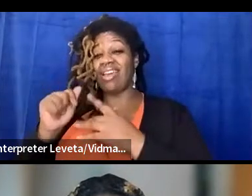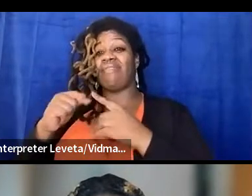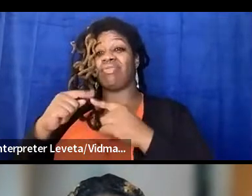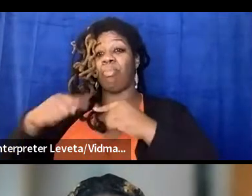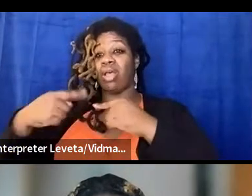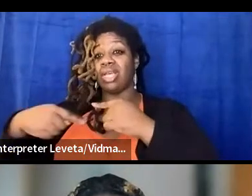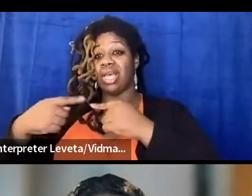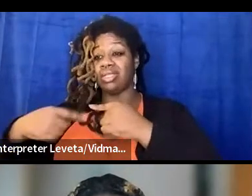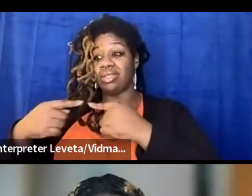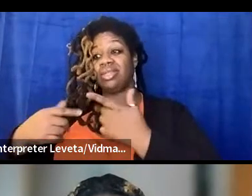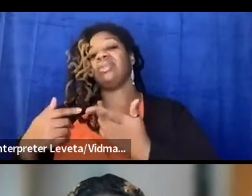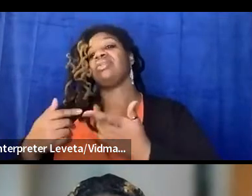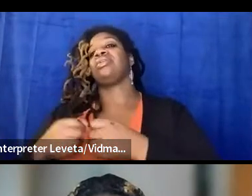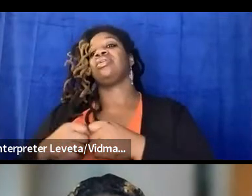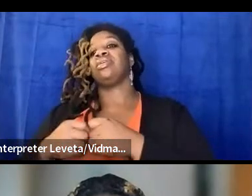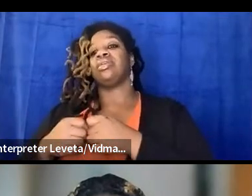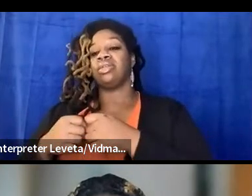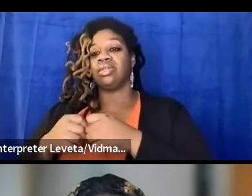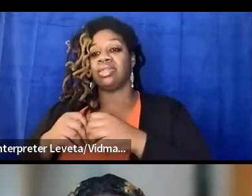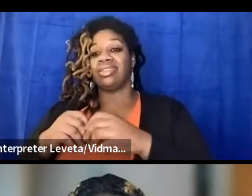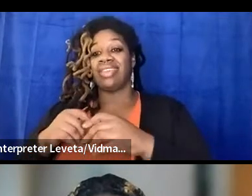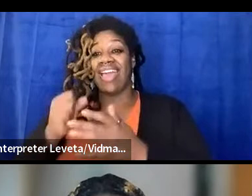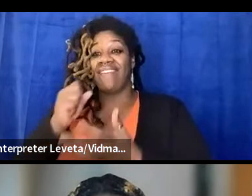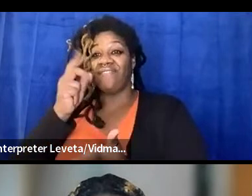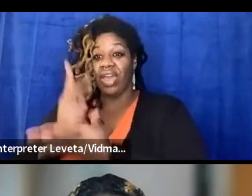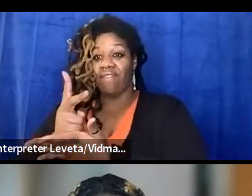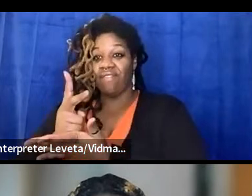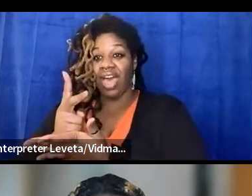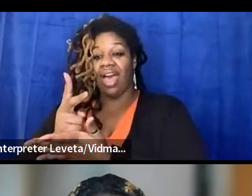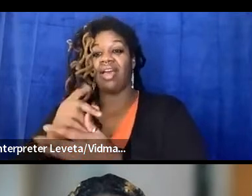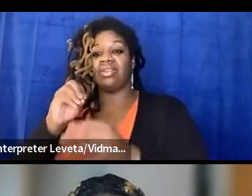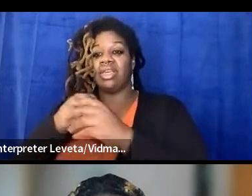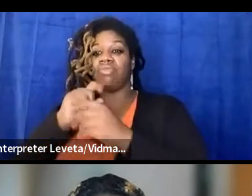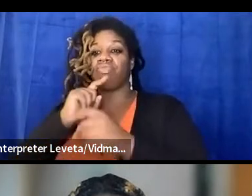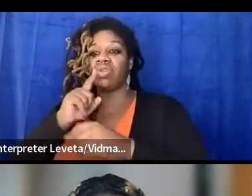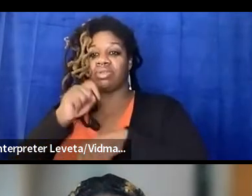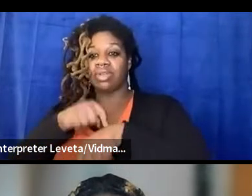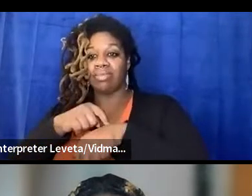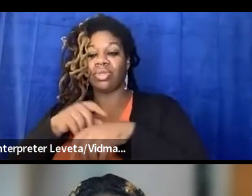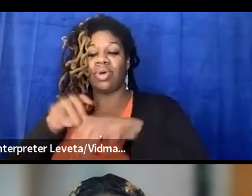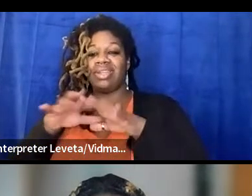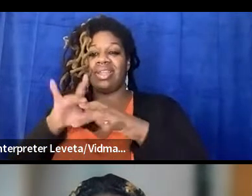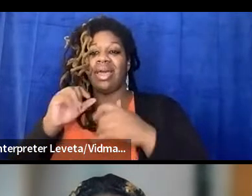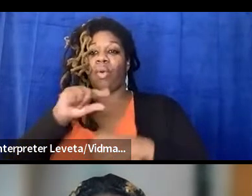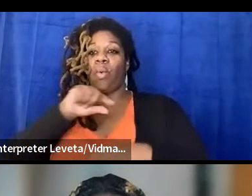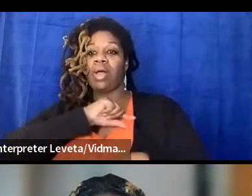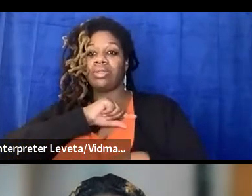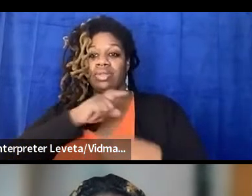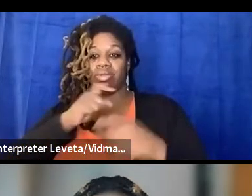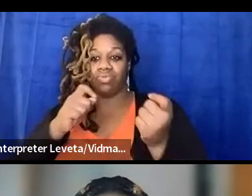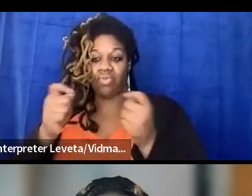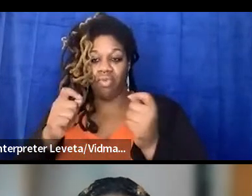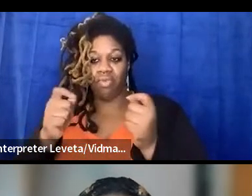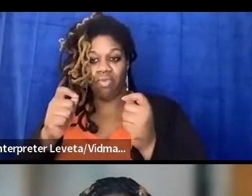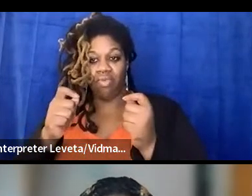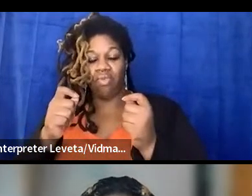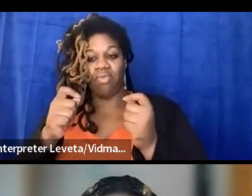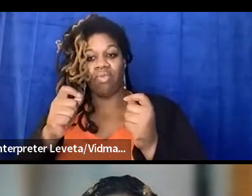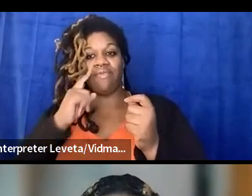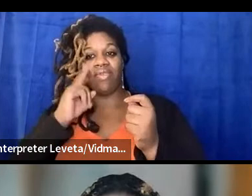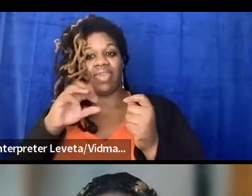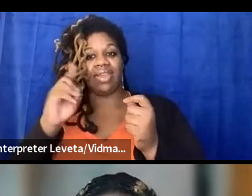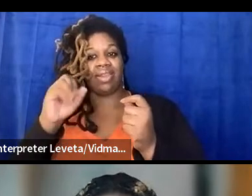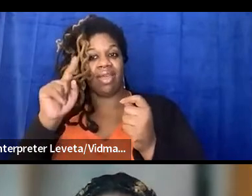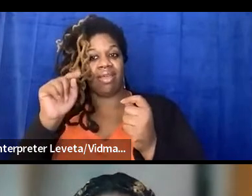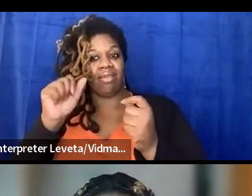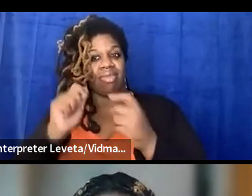it also needed to be verified in a real time way. So I did a lot of quality control for that data that came